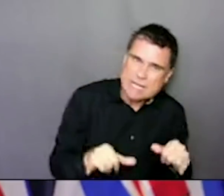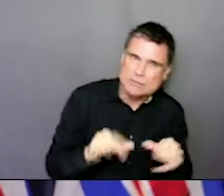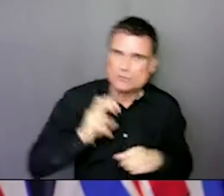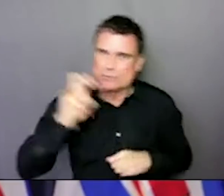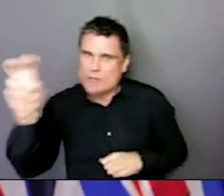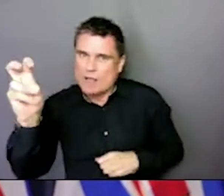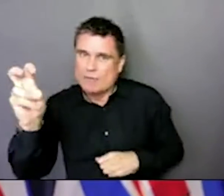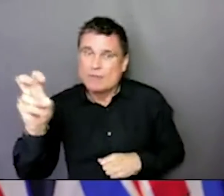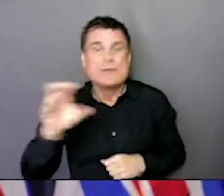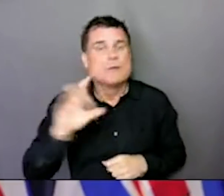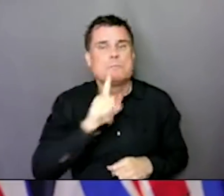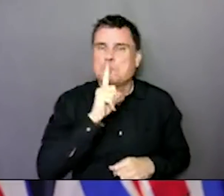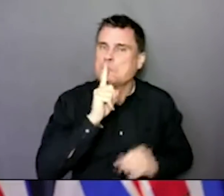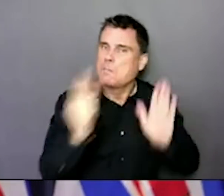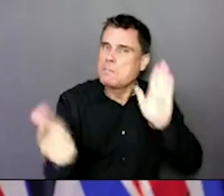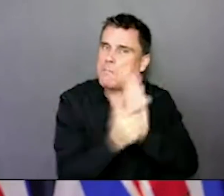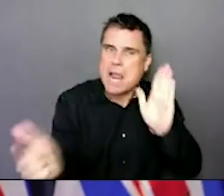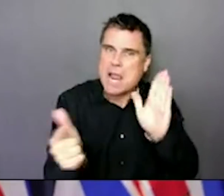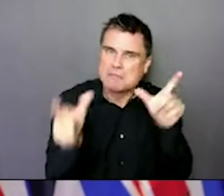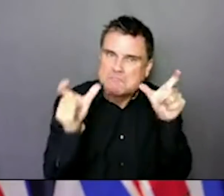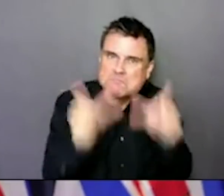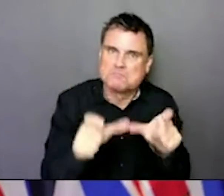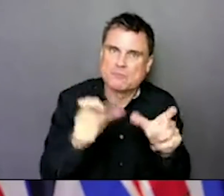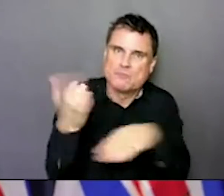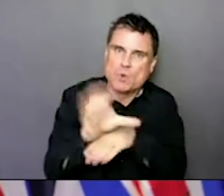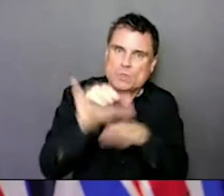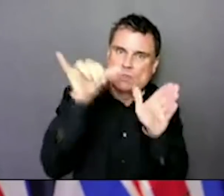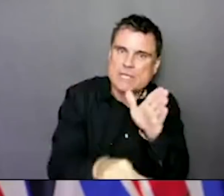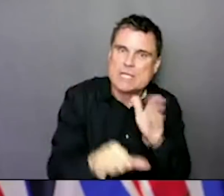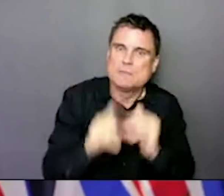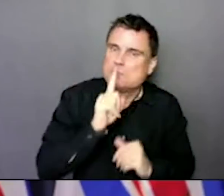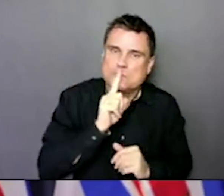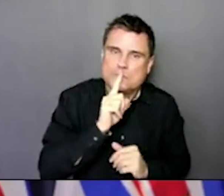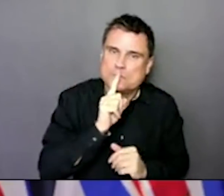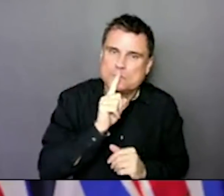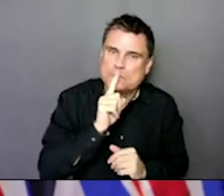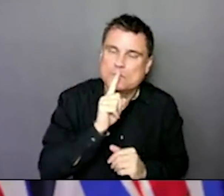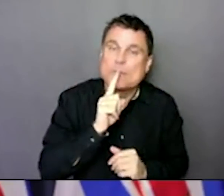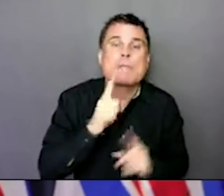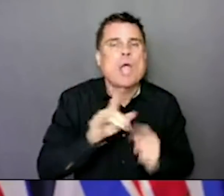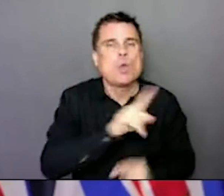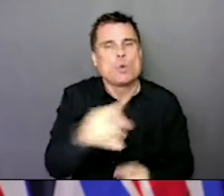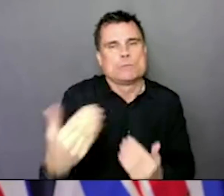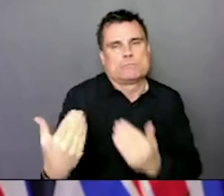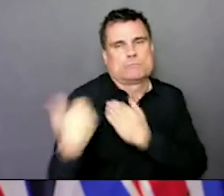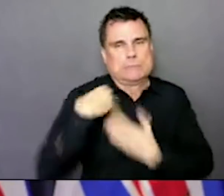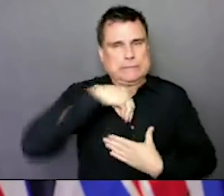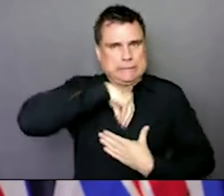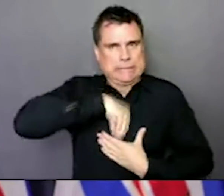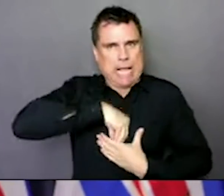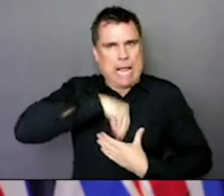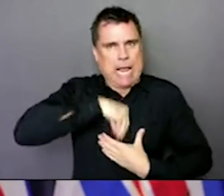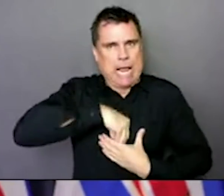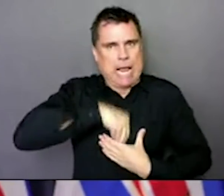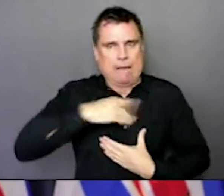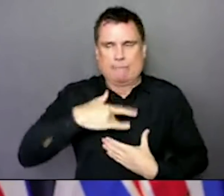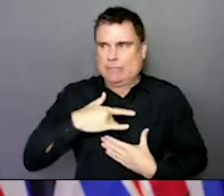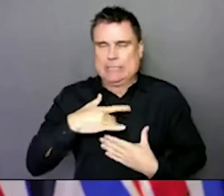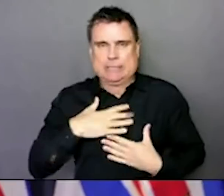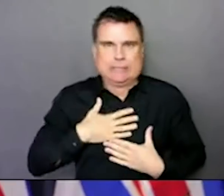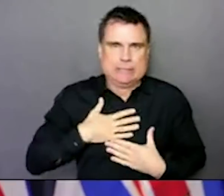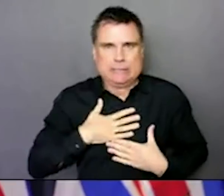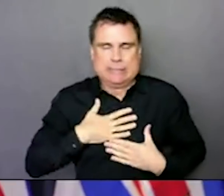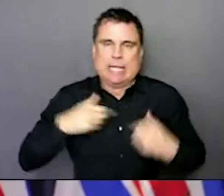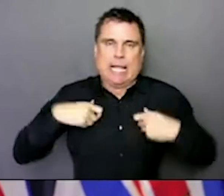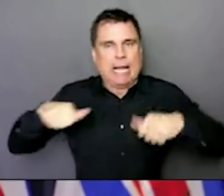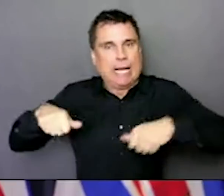that British Columbians have to work with each other. Your neighbors are making sacrifices. You should be as willing as they are to make those sacrifices as